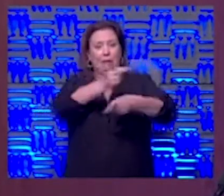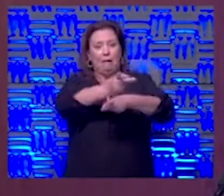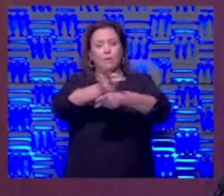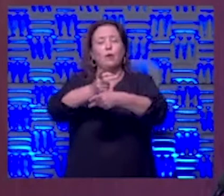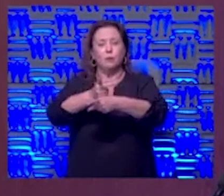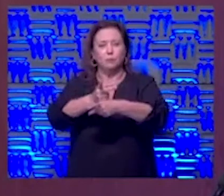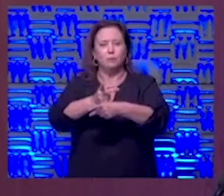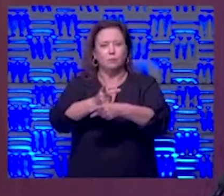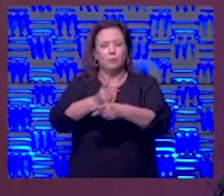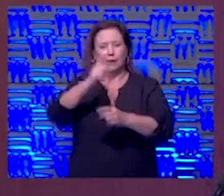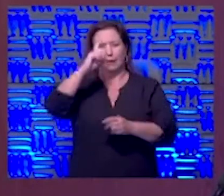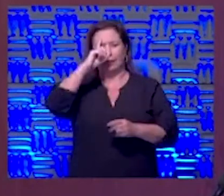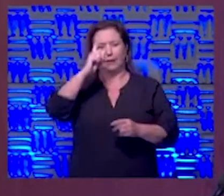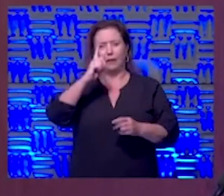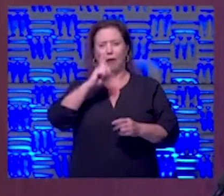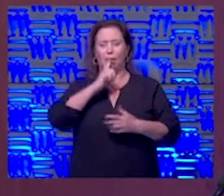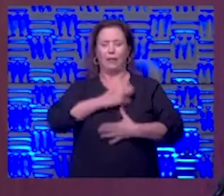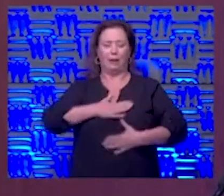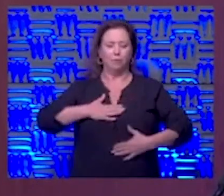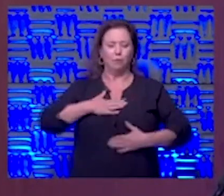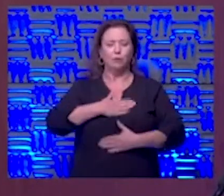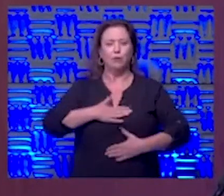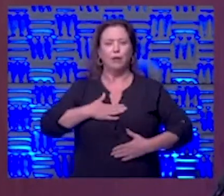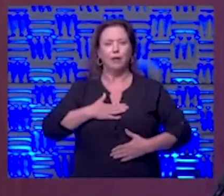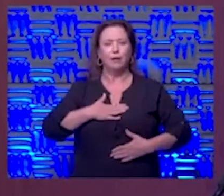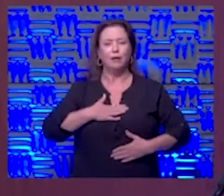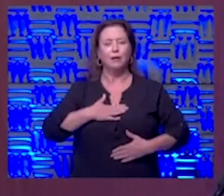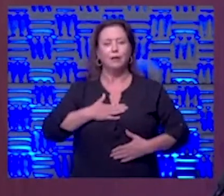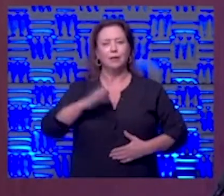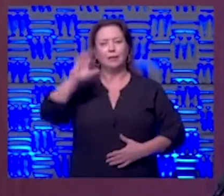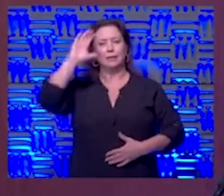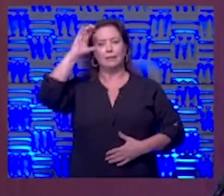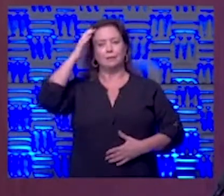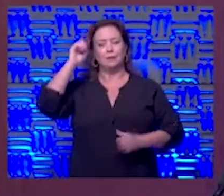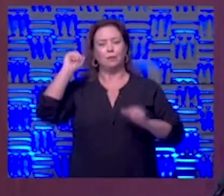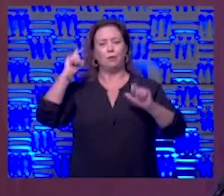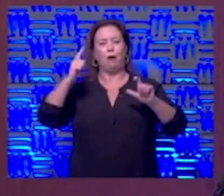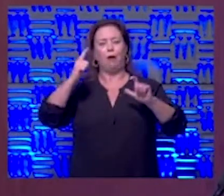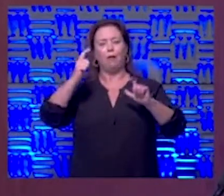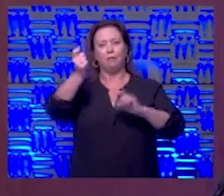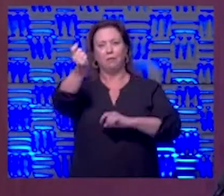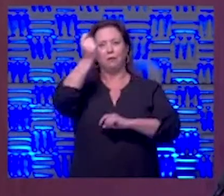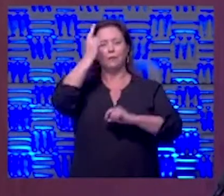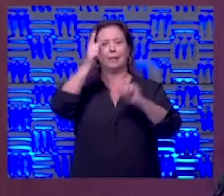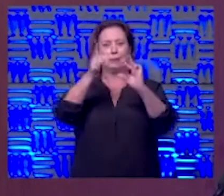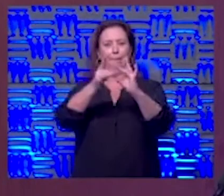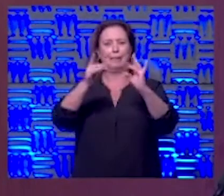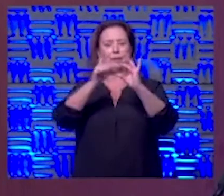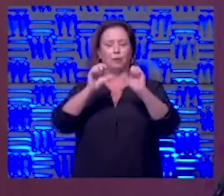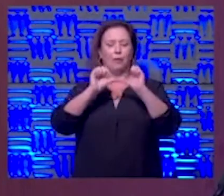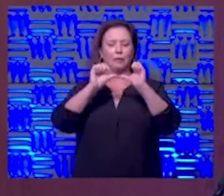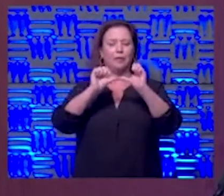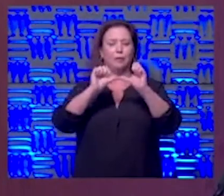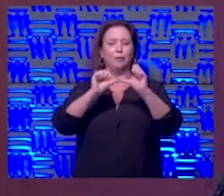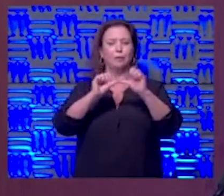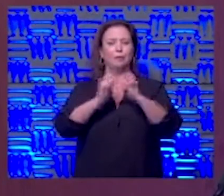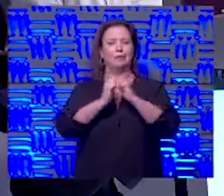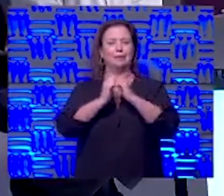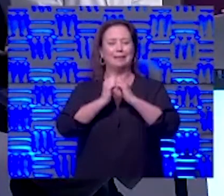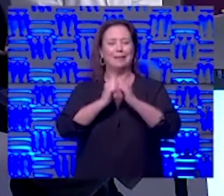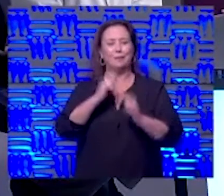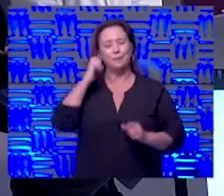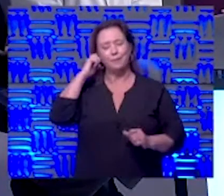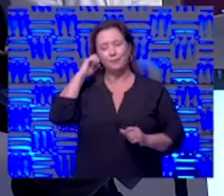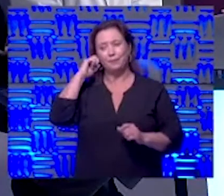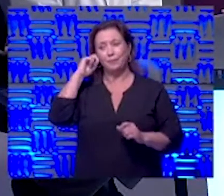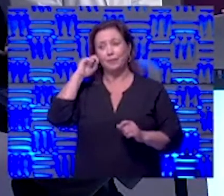just think that I'm appreciative that it seems like we are all getting the message and we can continue to move forward together.